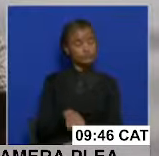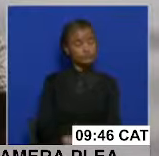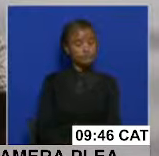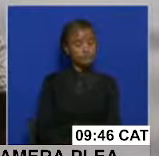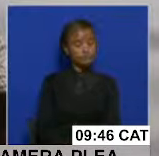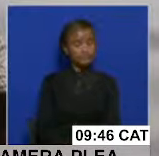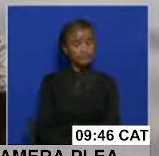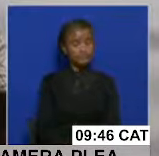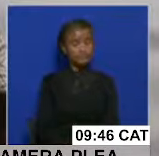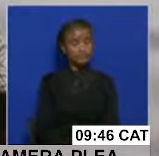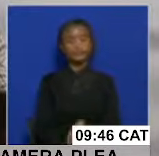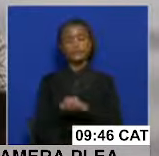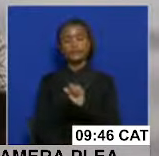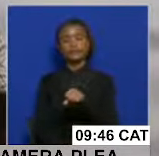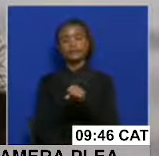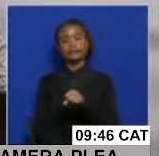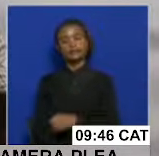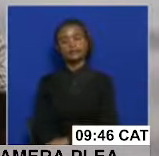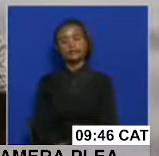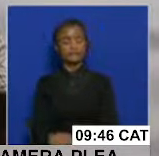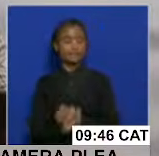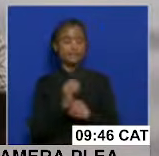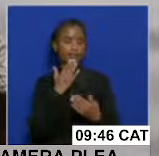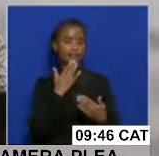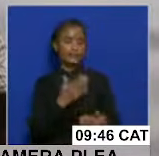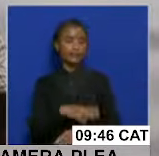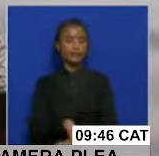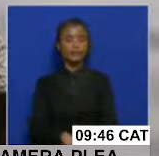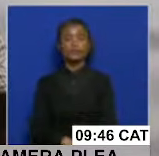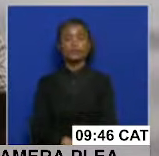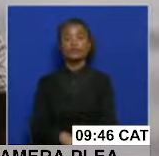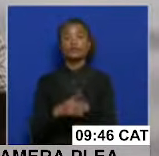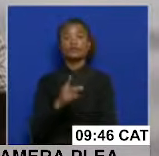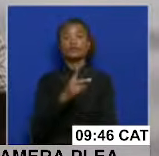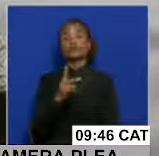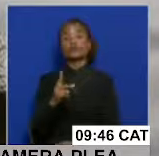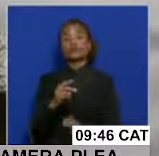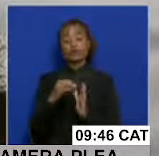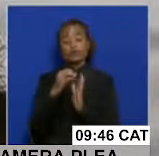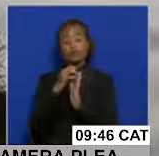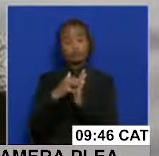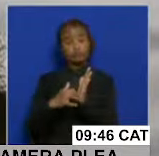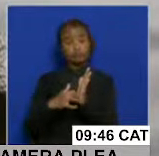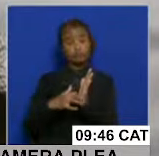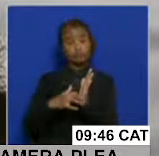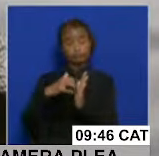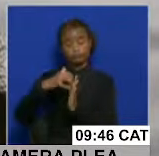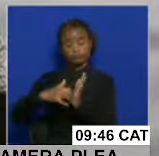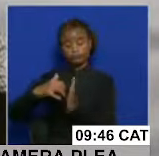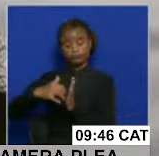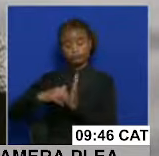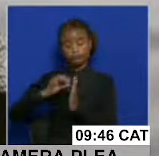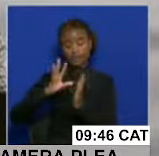Yes, I do. Thank you. You confirm the contents of your statement to be true and you stand by them?